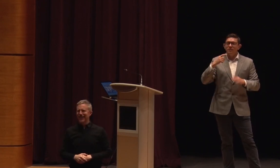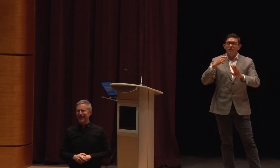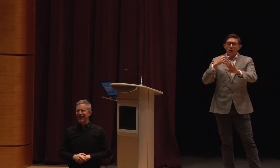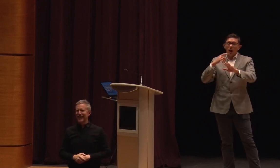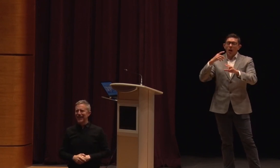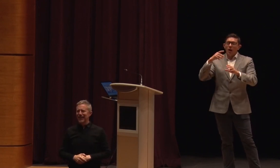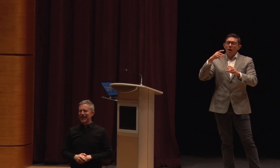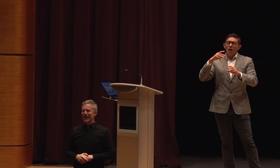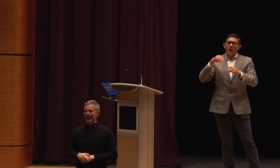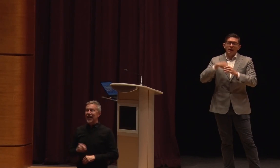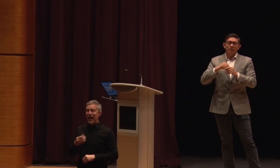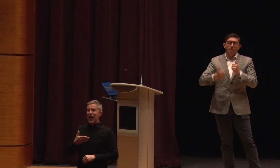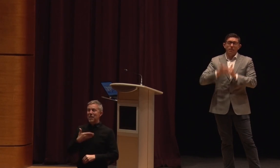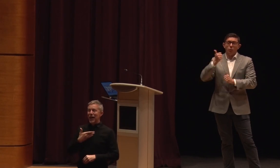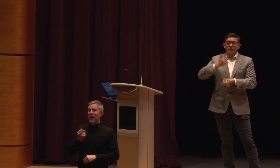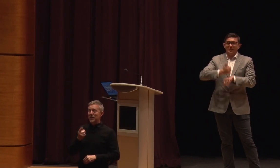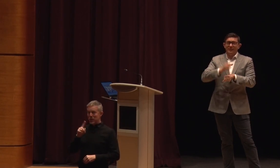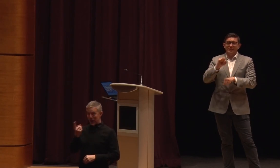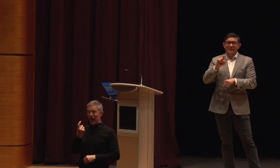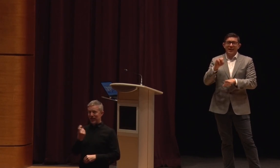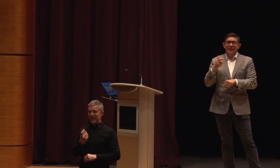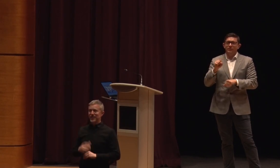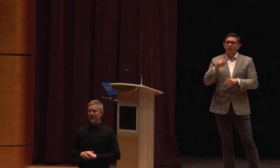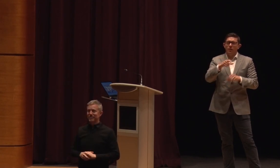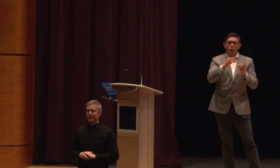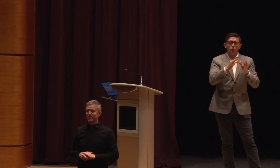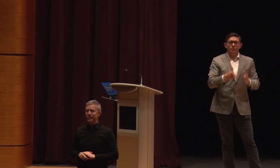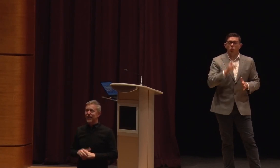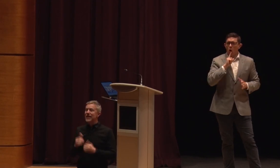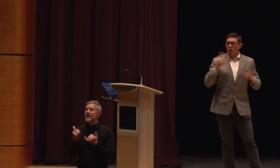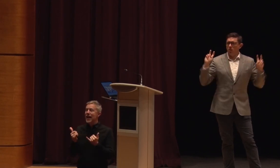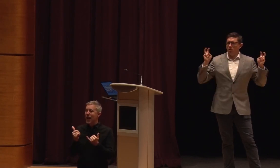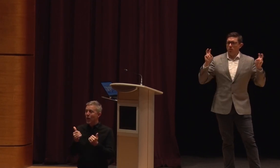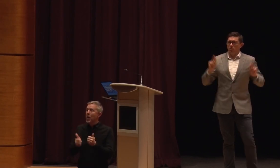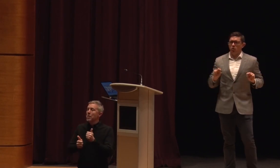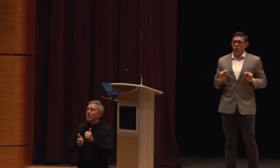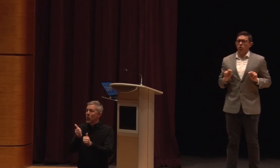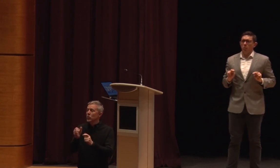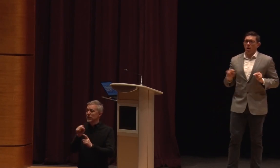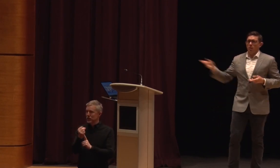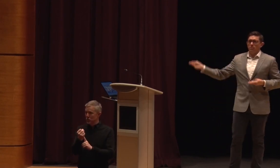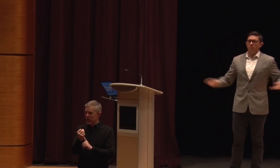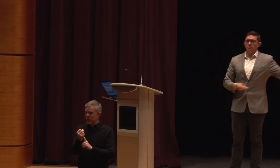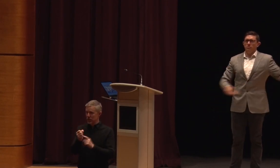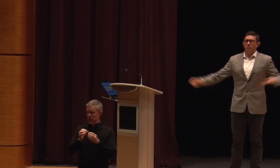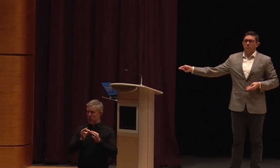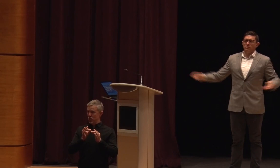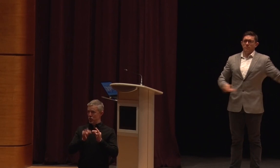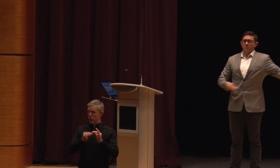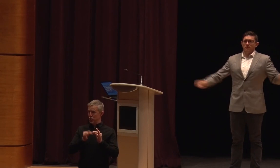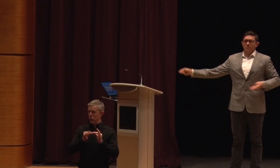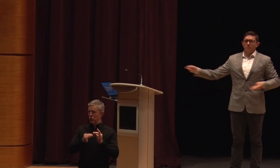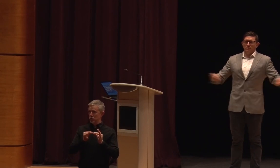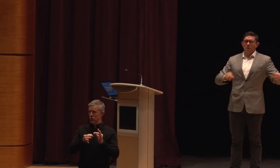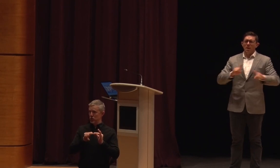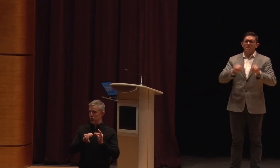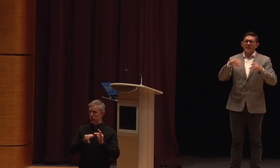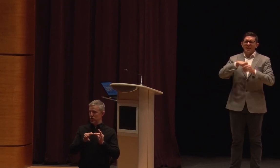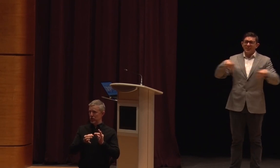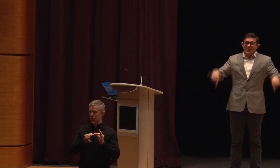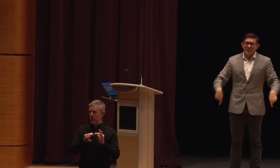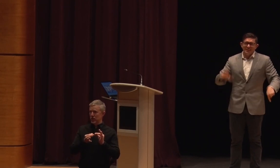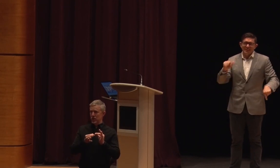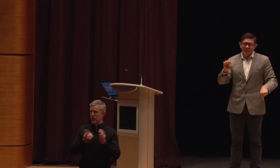Great, I'm happy that you asked. Now, in most settings, the interpreters are neutral. They're just